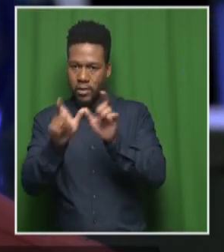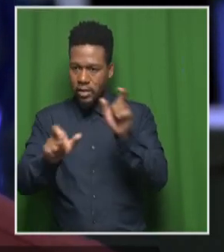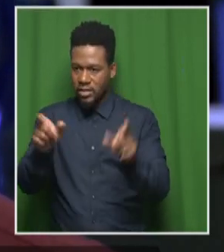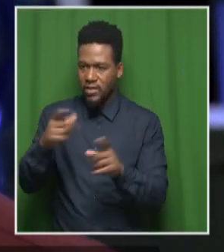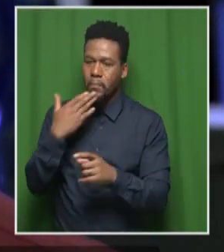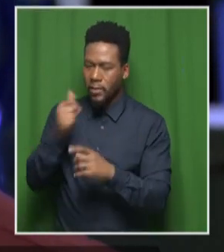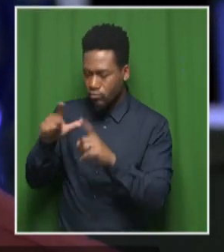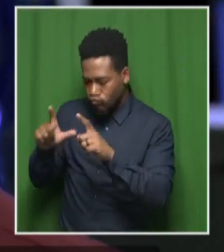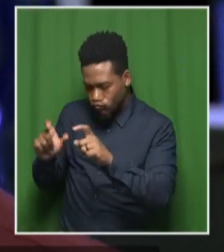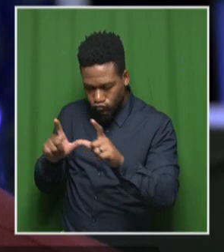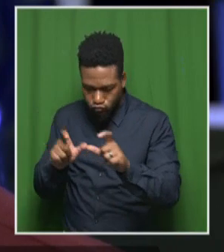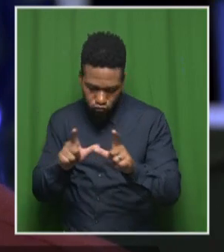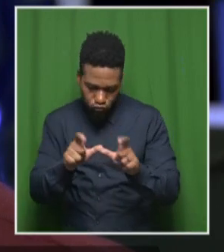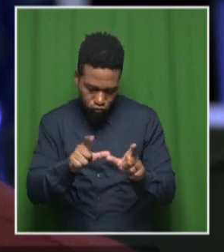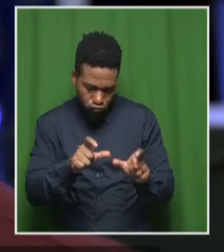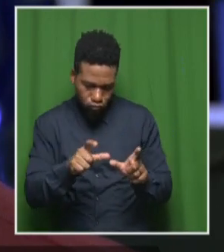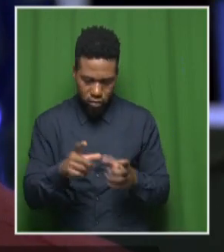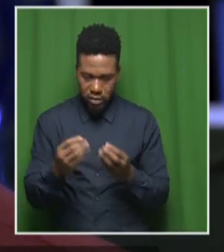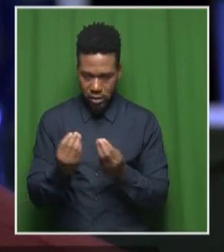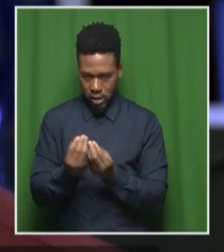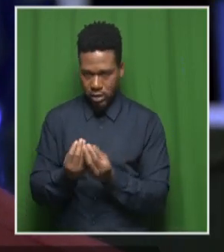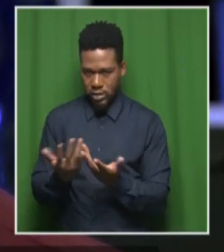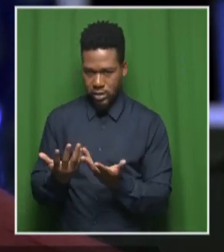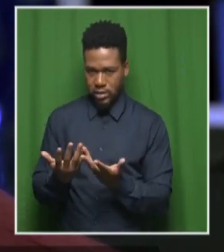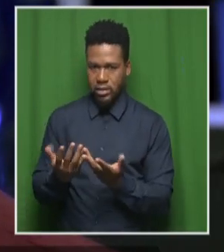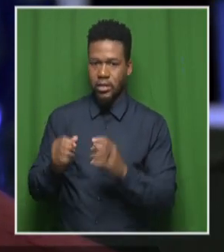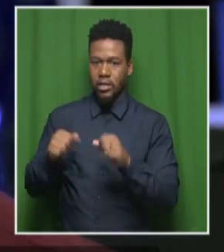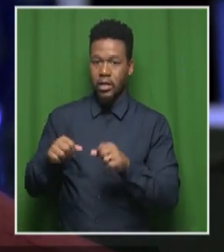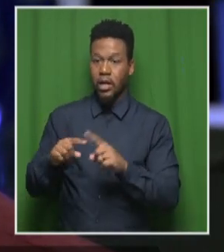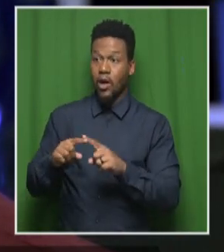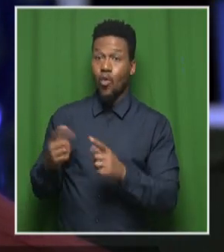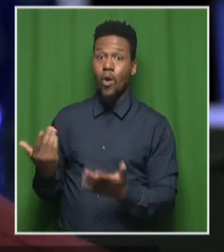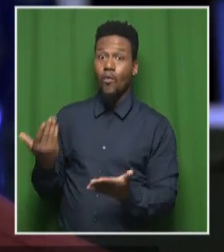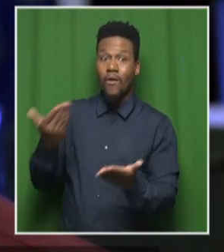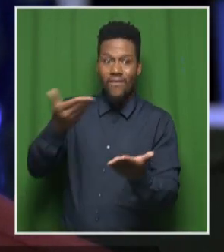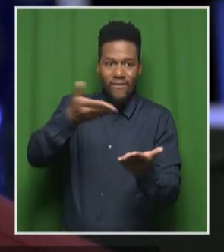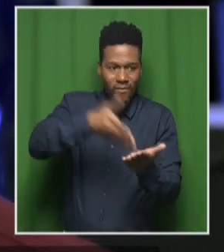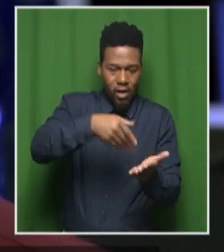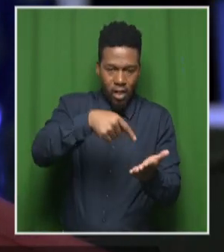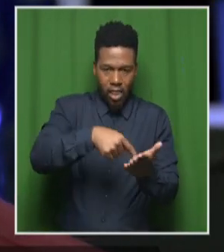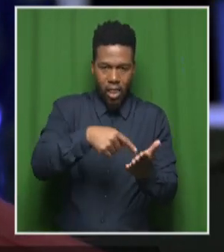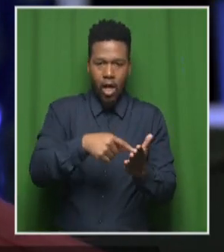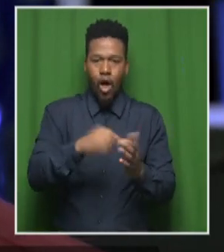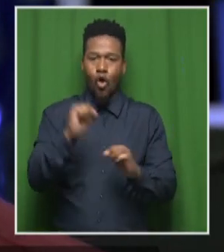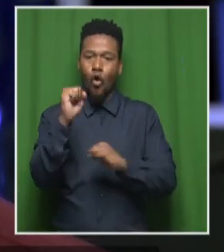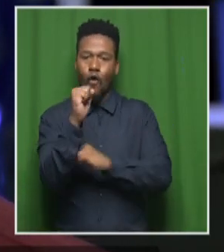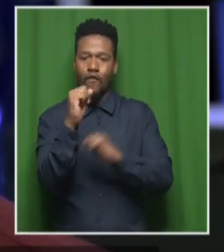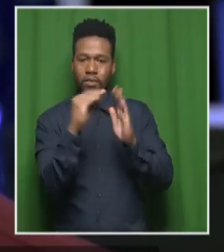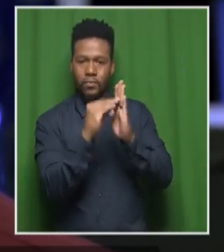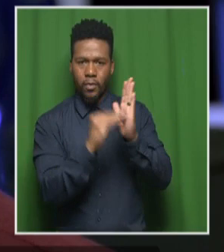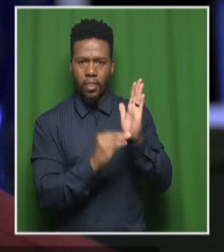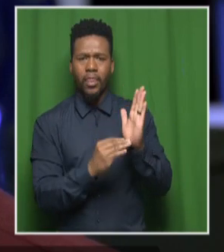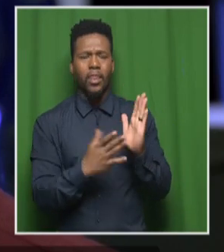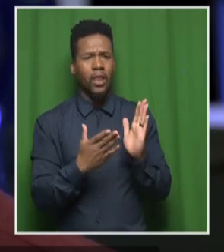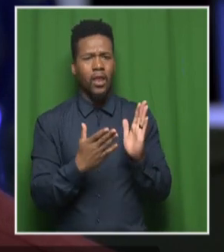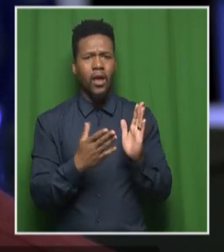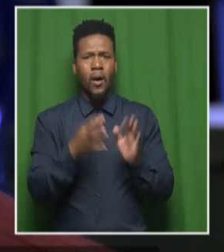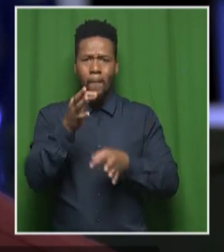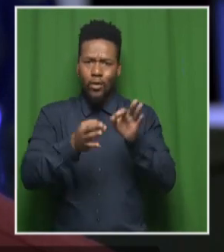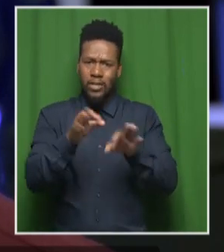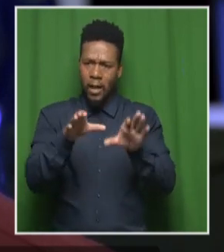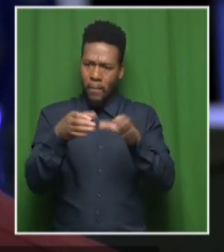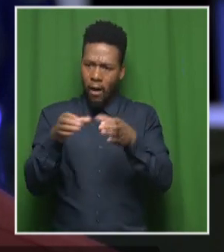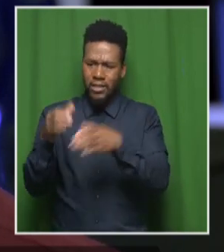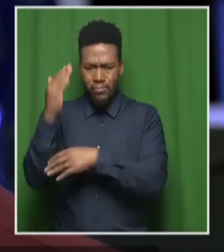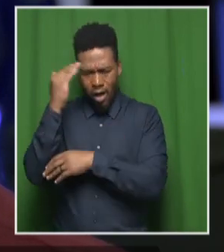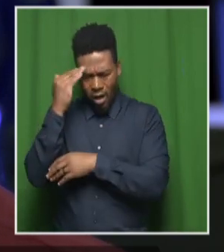what you think happened in Libote. By the time we reach the capturing site, the political parties already know how they have performed in each and